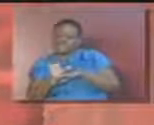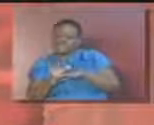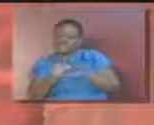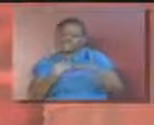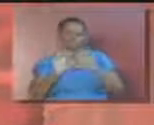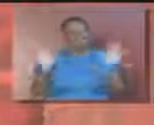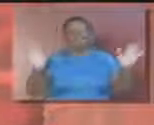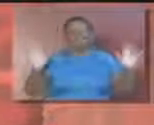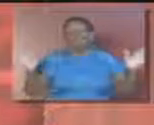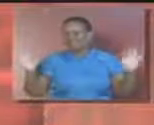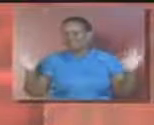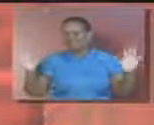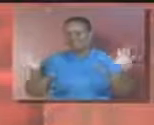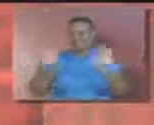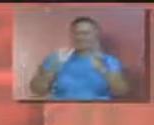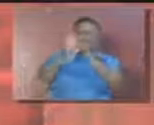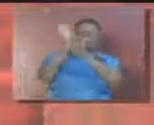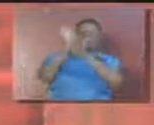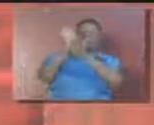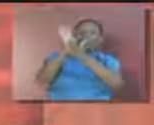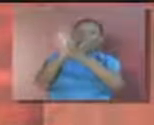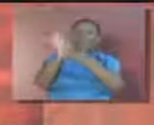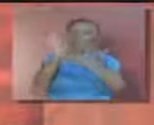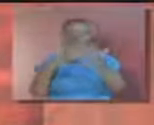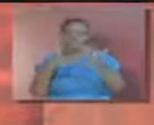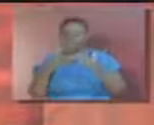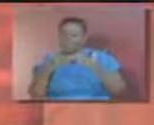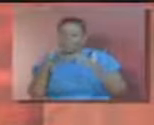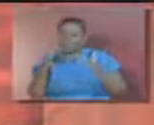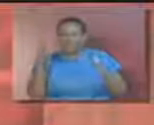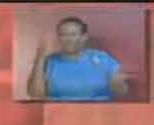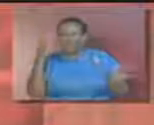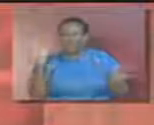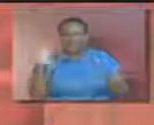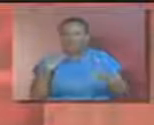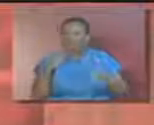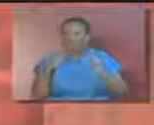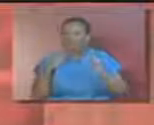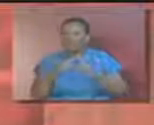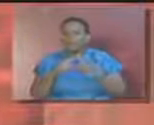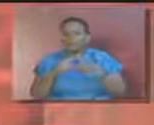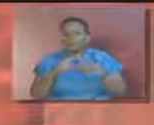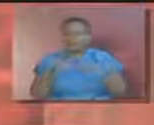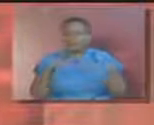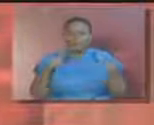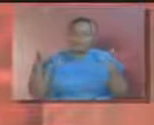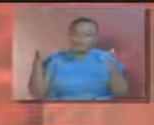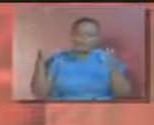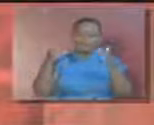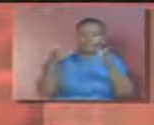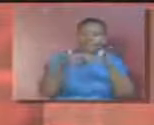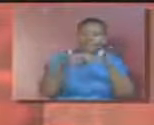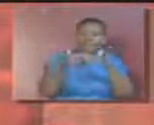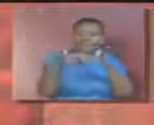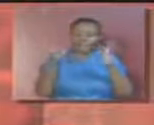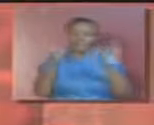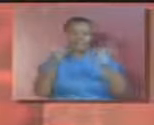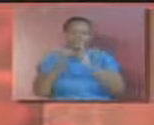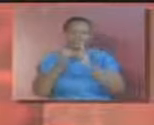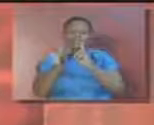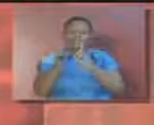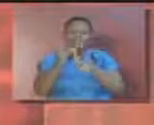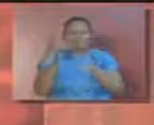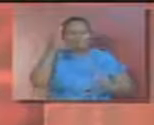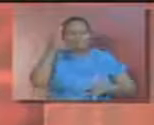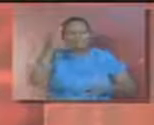contact close enough to someone who is infectious, you don't even know, that probability is now higher at this point in time as